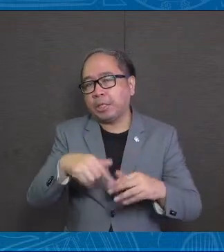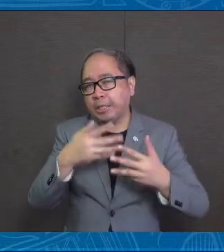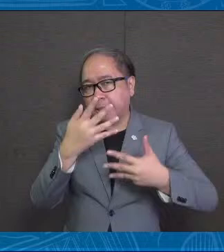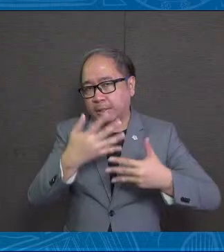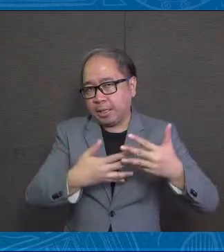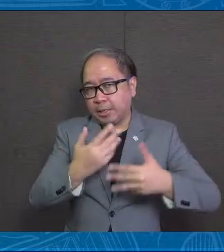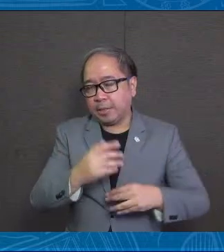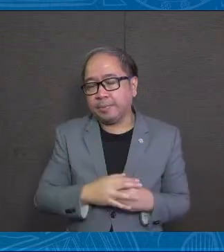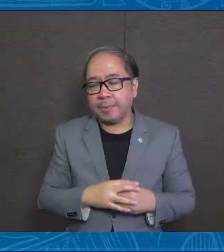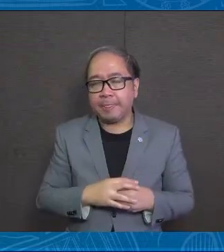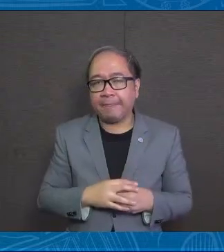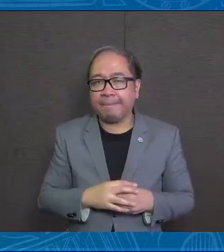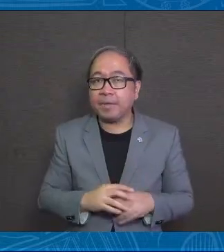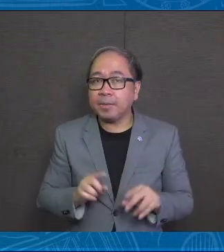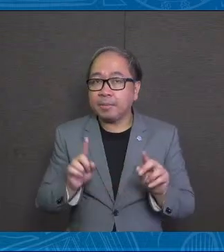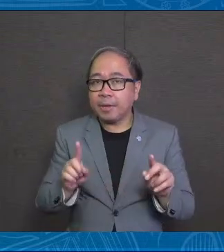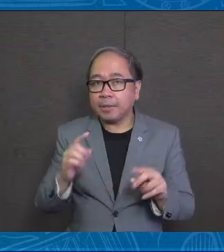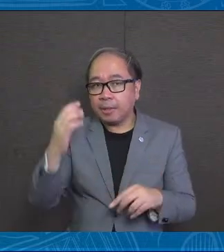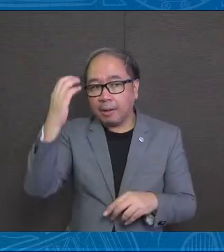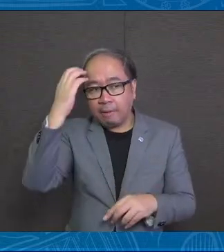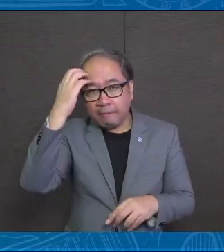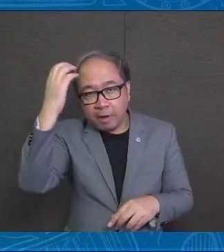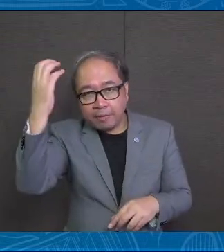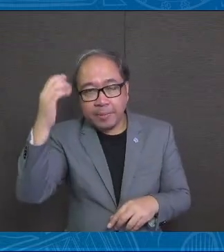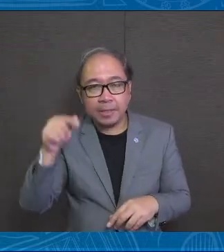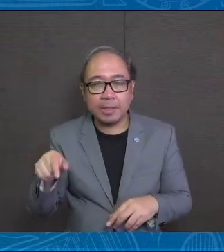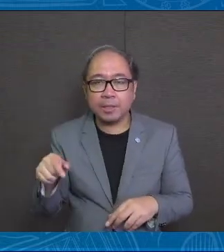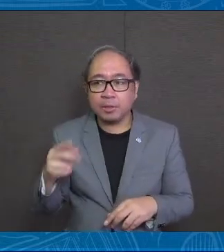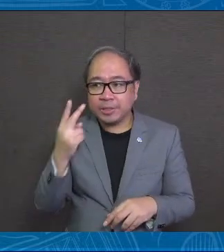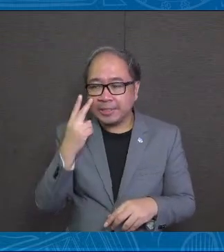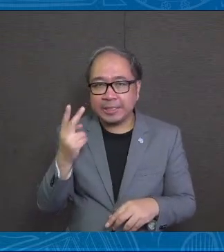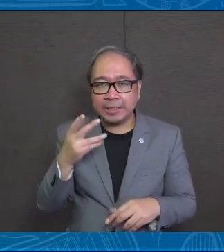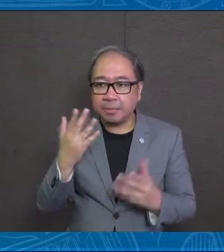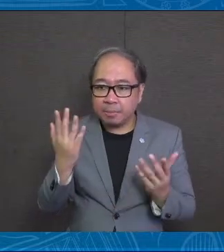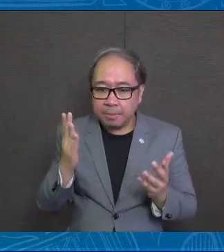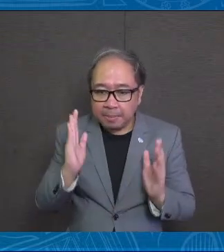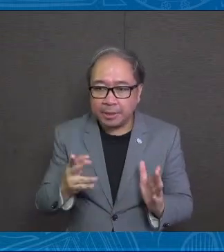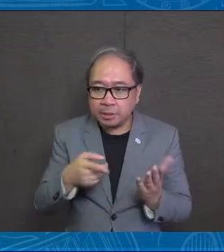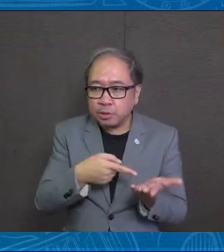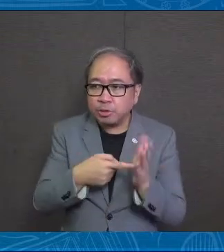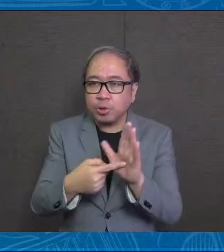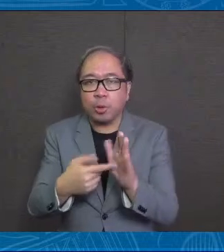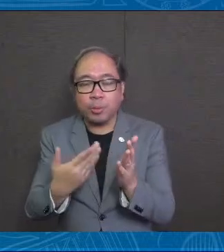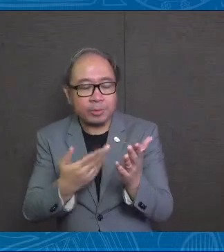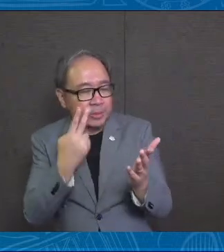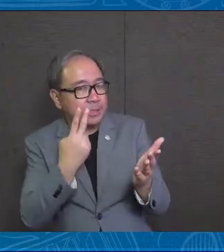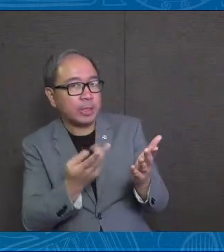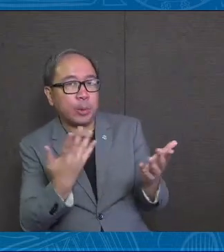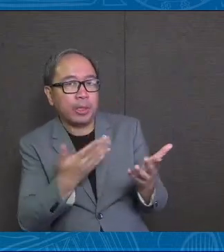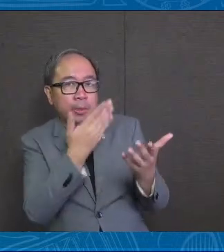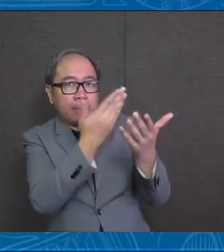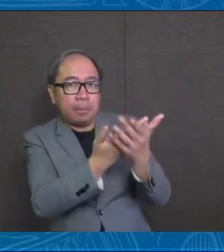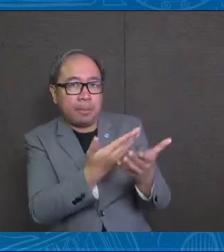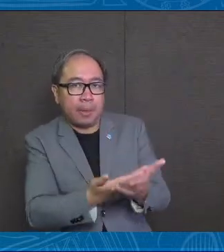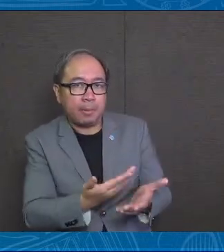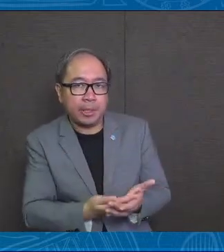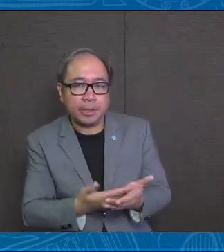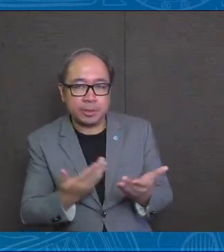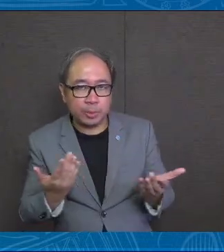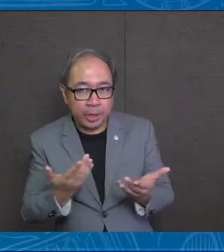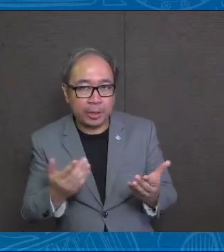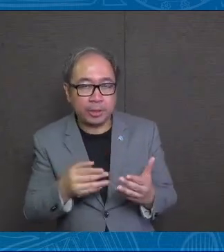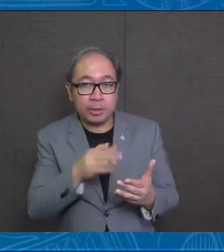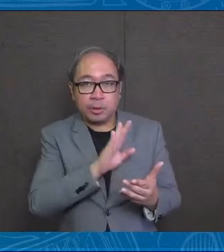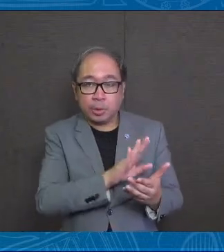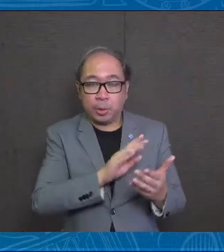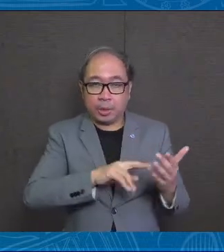really governments, and especially finance and budget, they need to see the evidence of cost effectiveness. Where is the best bang for the buck? And there's